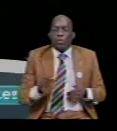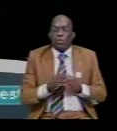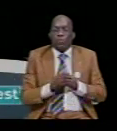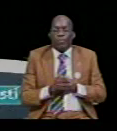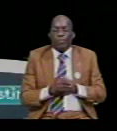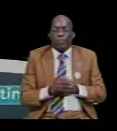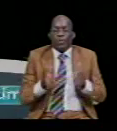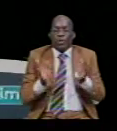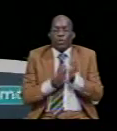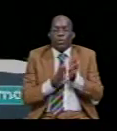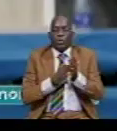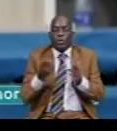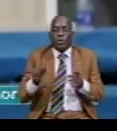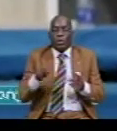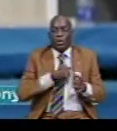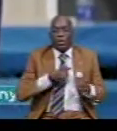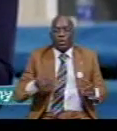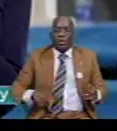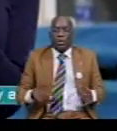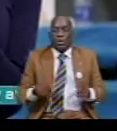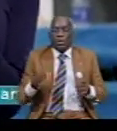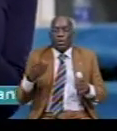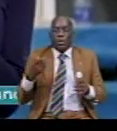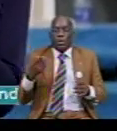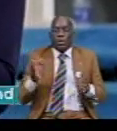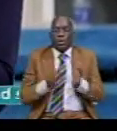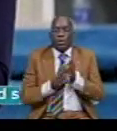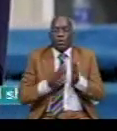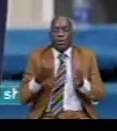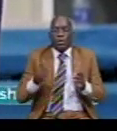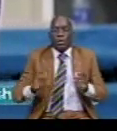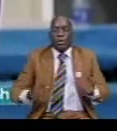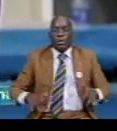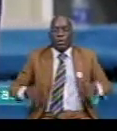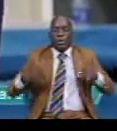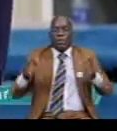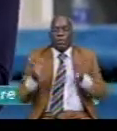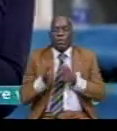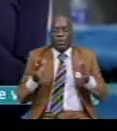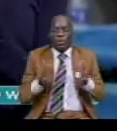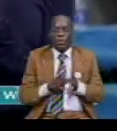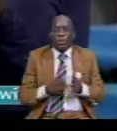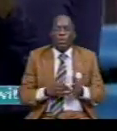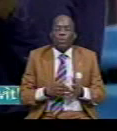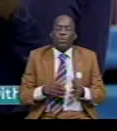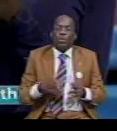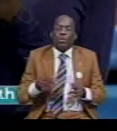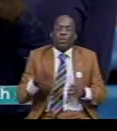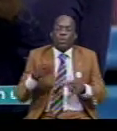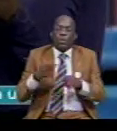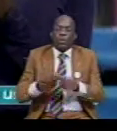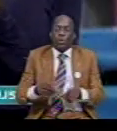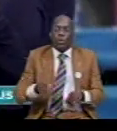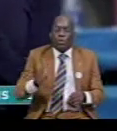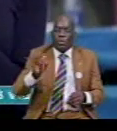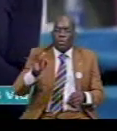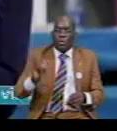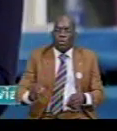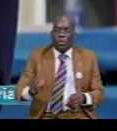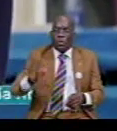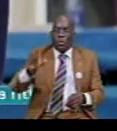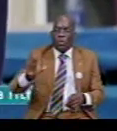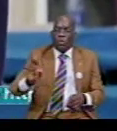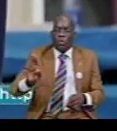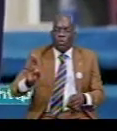Praise the Lord. Praise the living Jesus. My name is Olusegun Kende. I'm a DSF member from